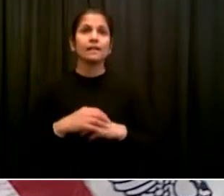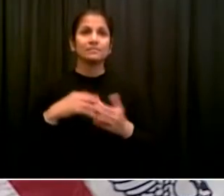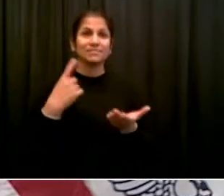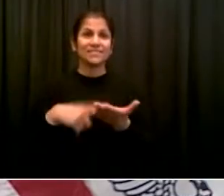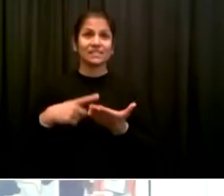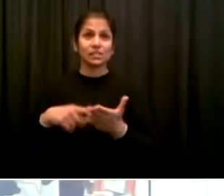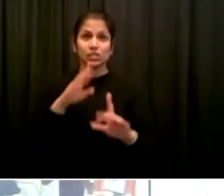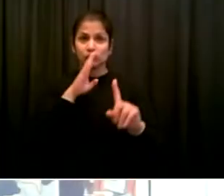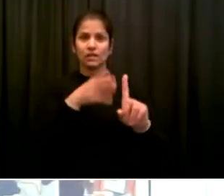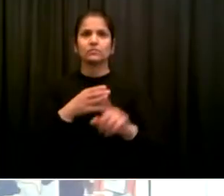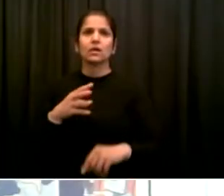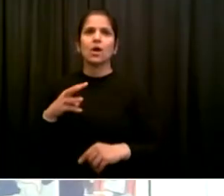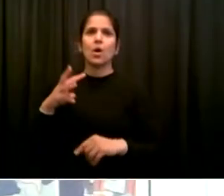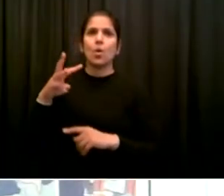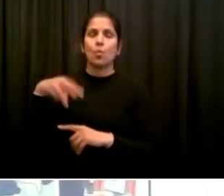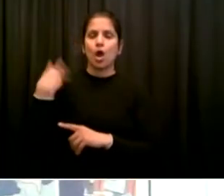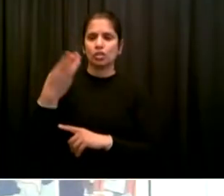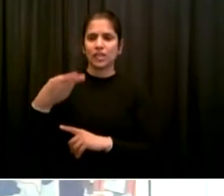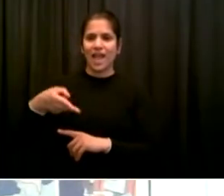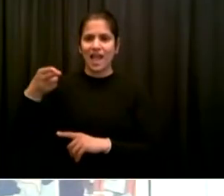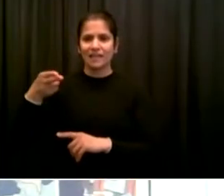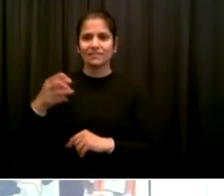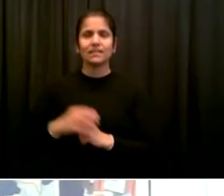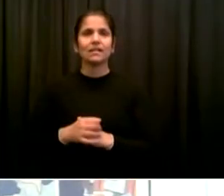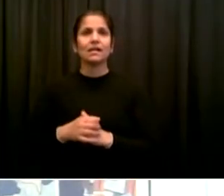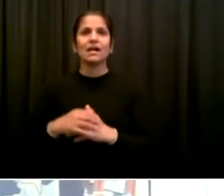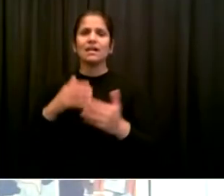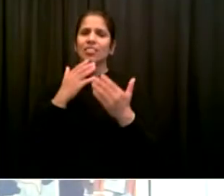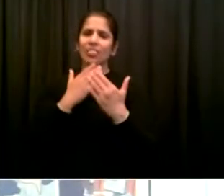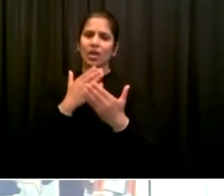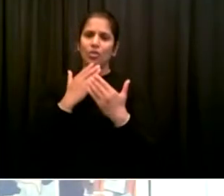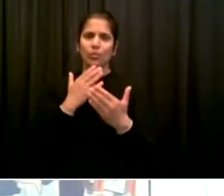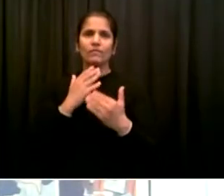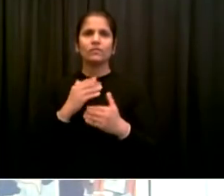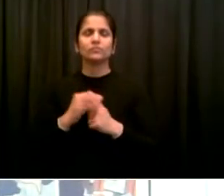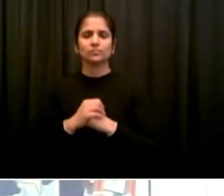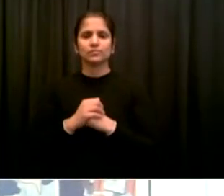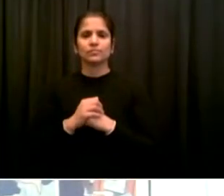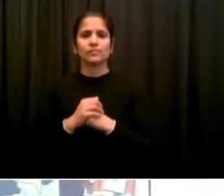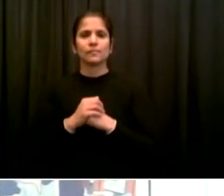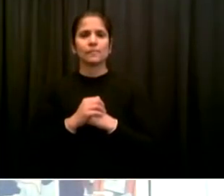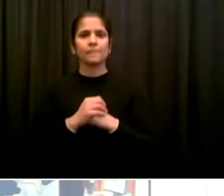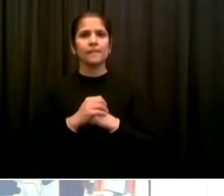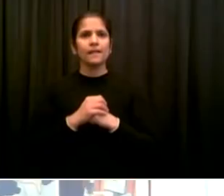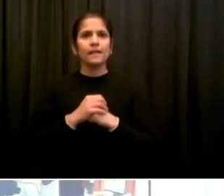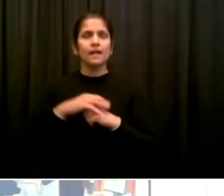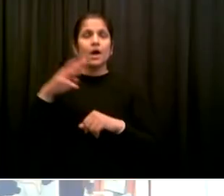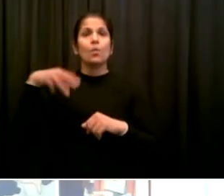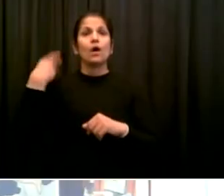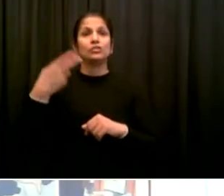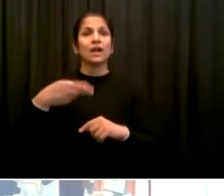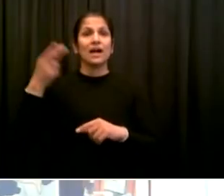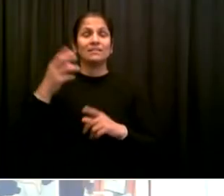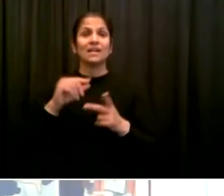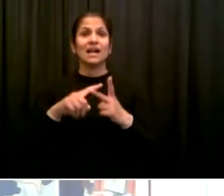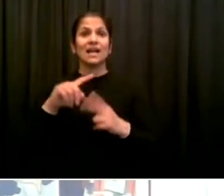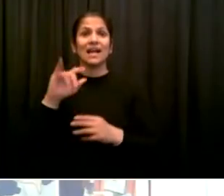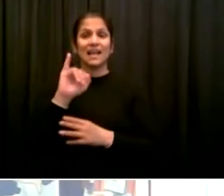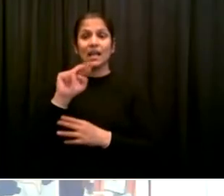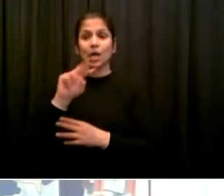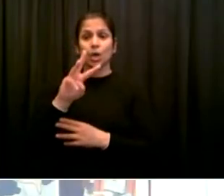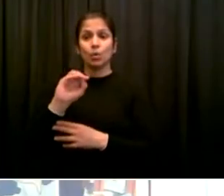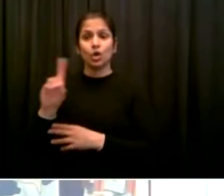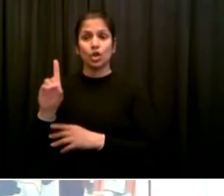Yes, sir. Thank you so much. Yes, Washington Heights and Inwood is an area that we're very actively looking at with respect